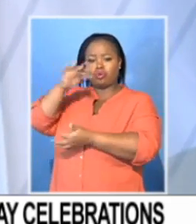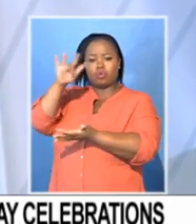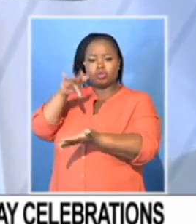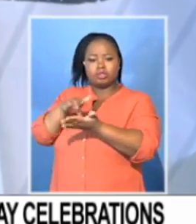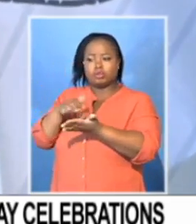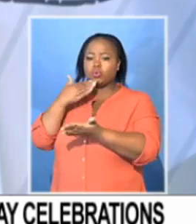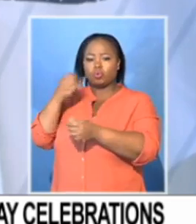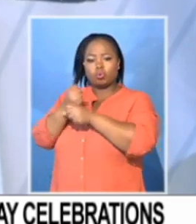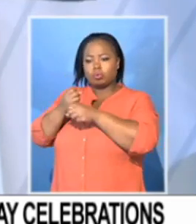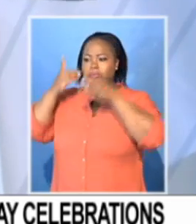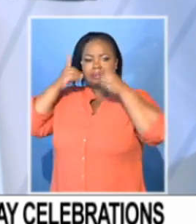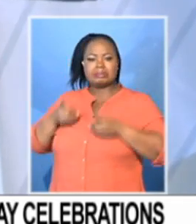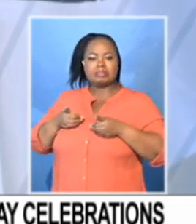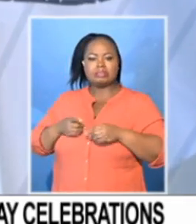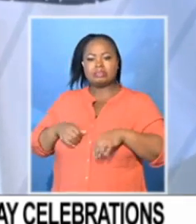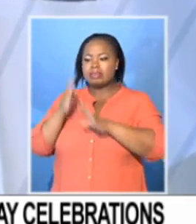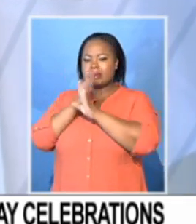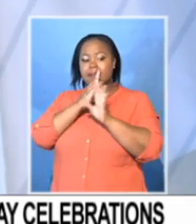in the private sector.